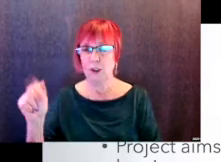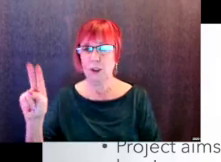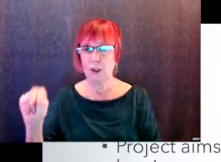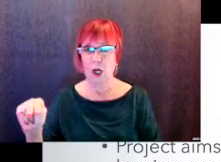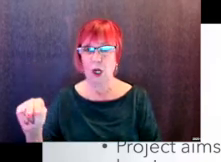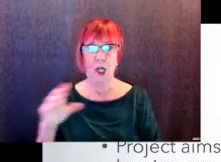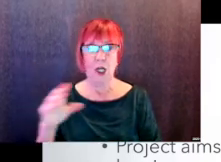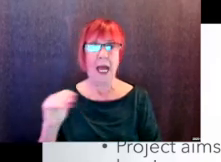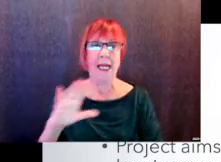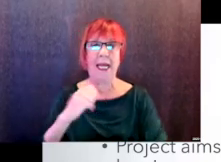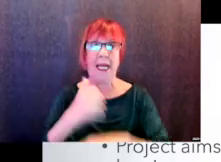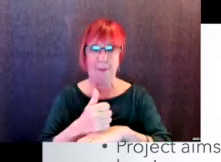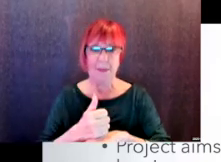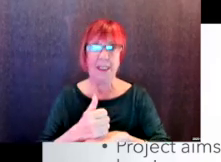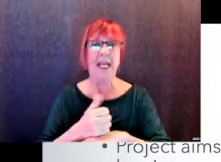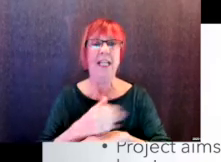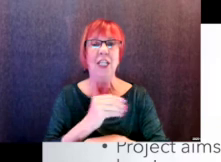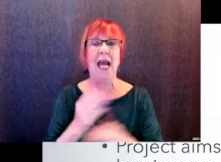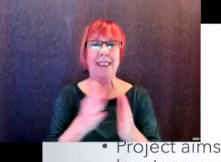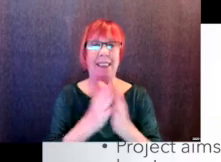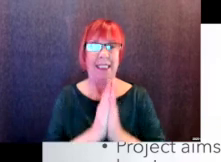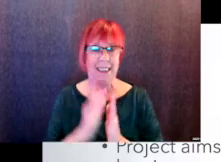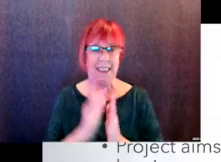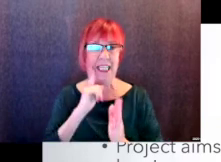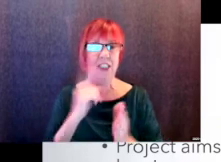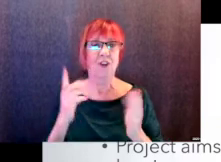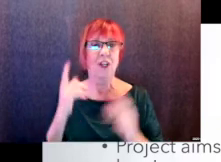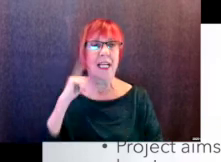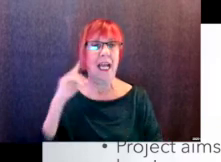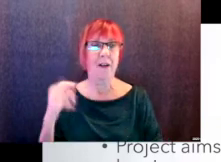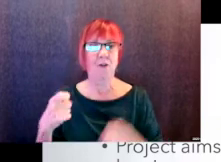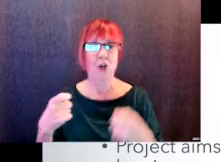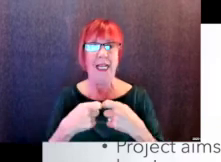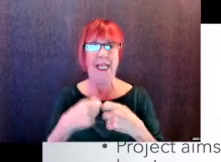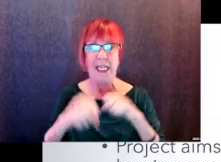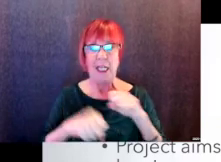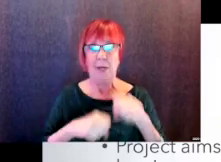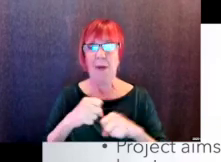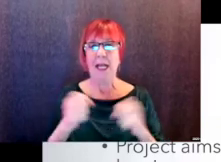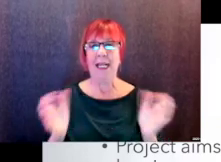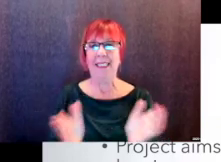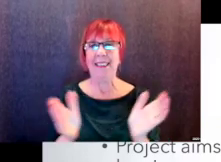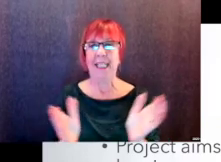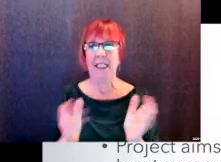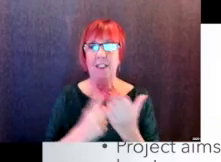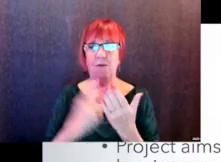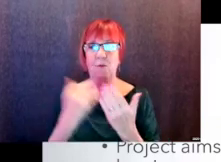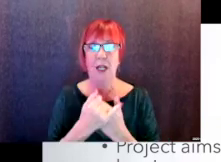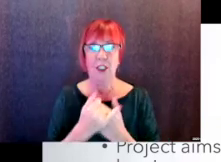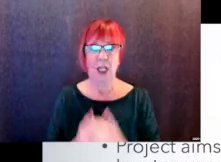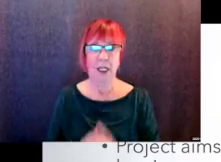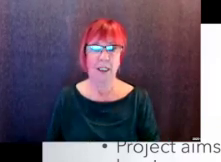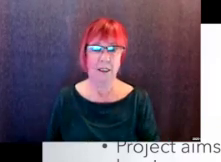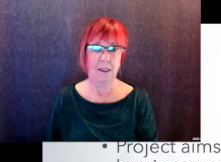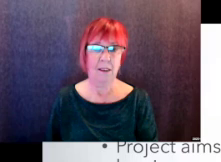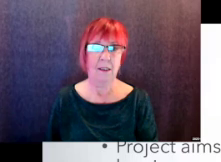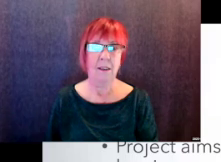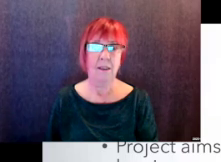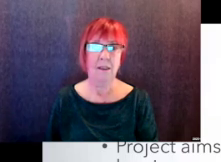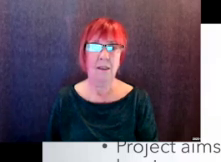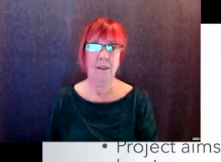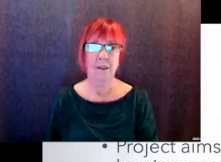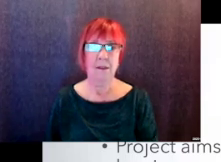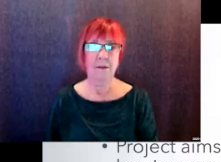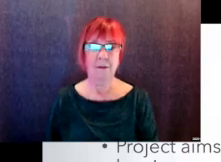And we require those retailers to be California based. So that's either a corporate office